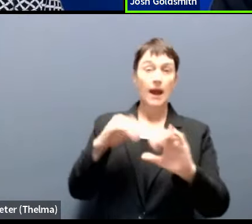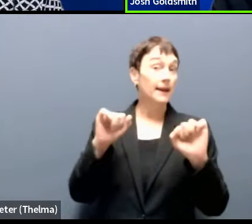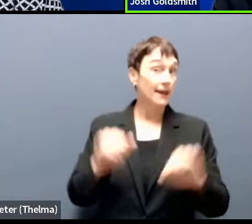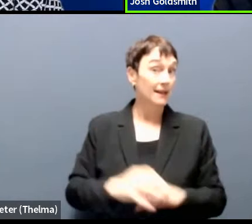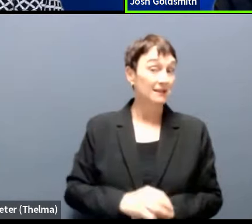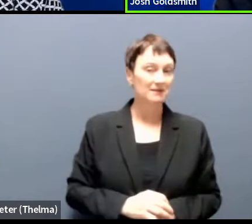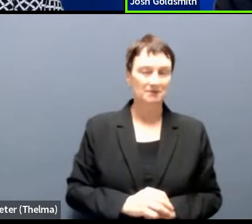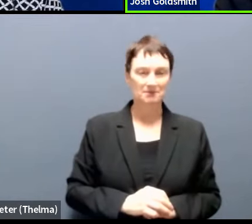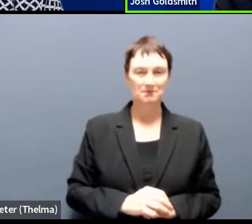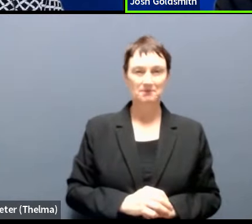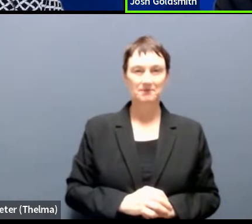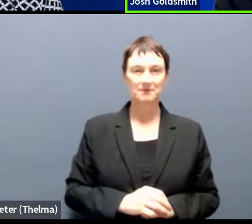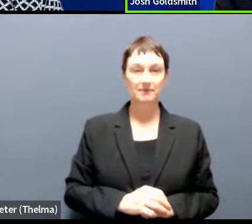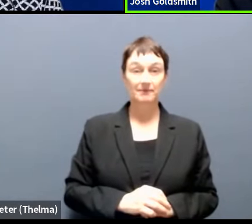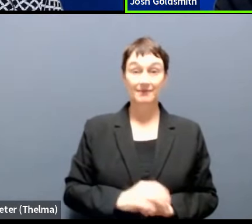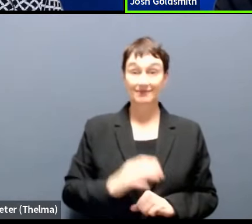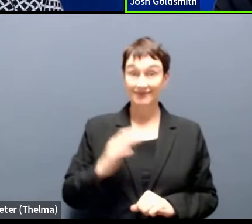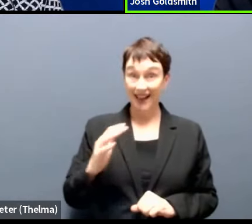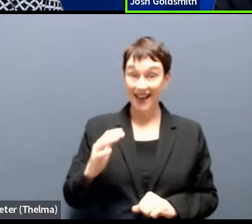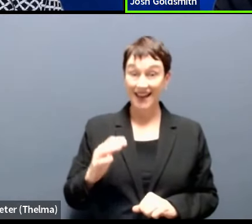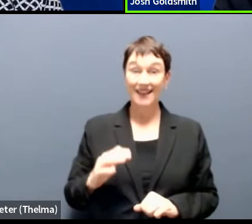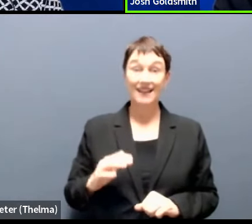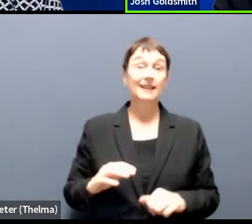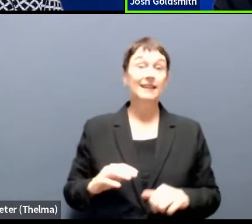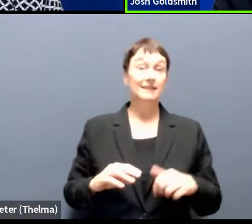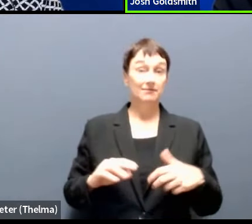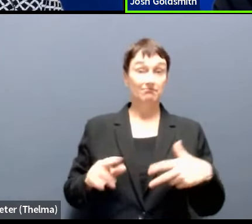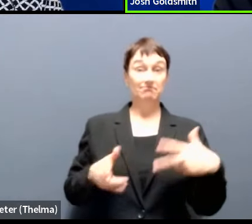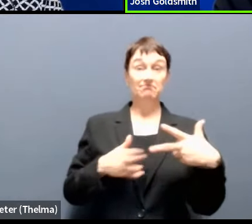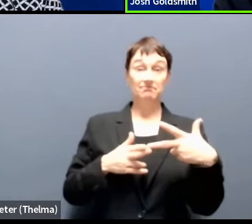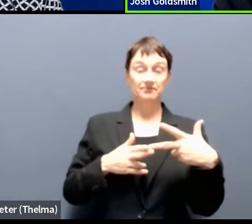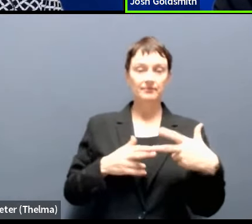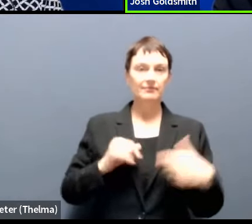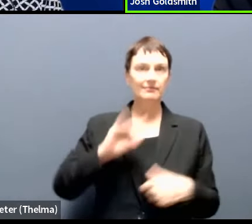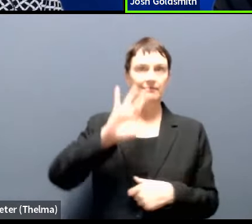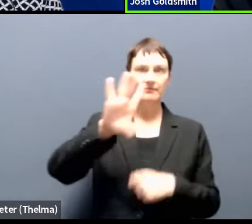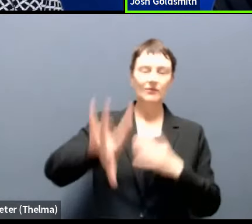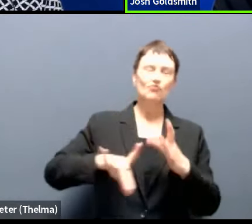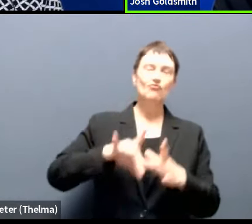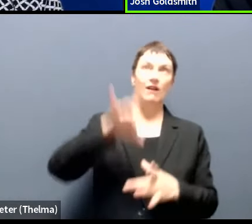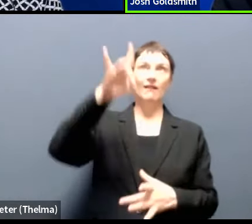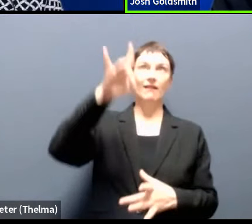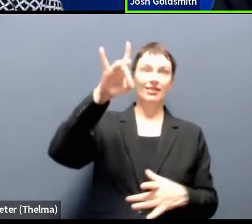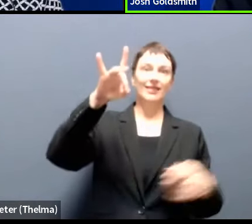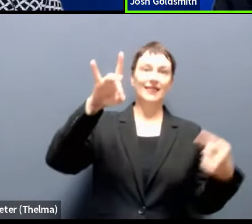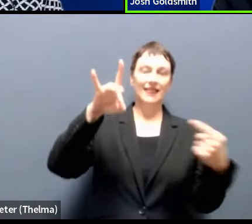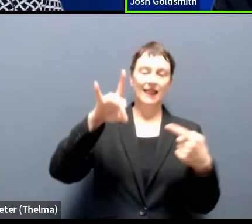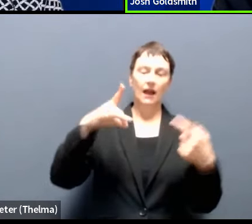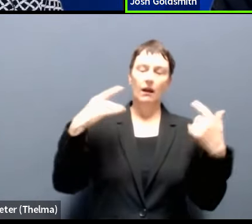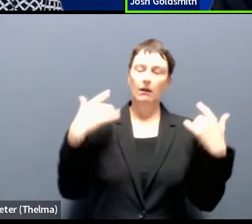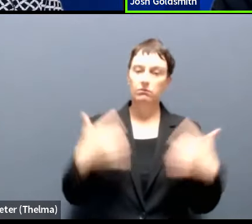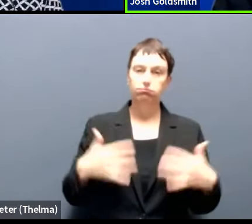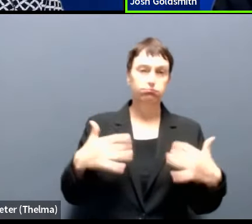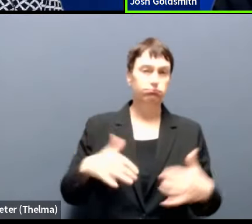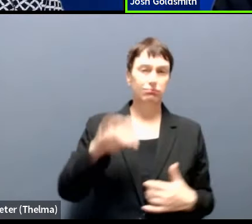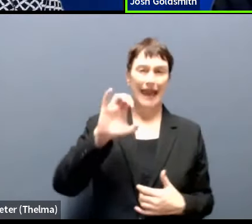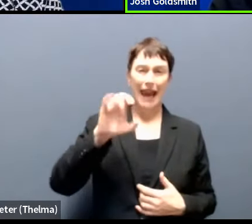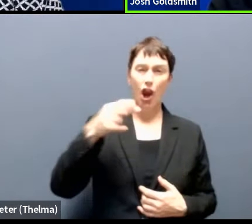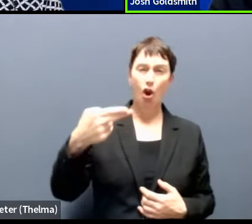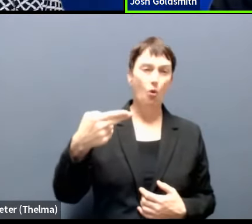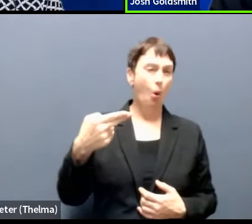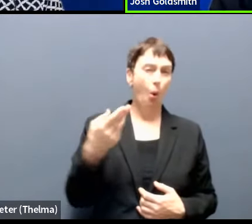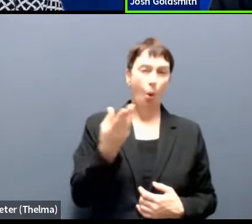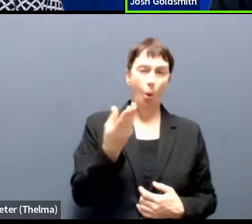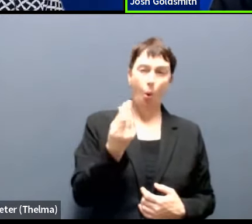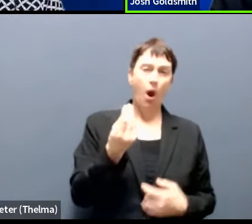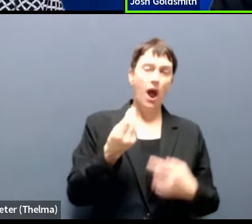finally, we will be having a grand prize raffle with thousands and thousands of euros worth of prizes and